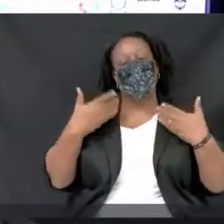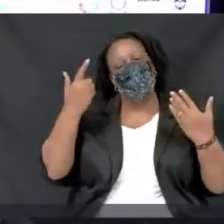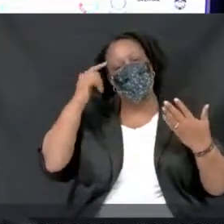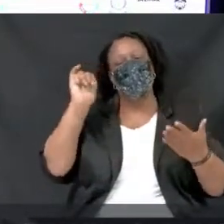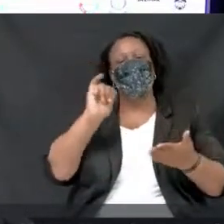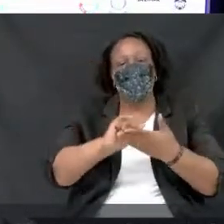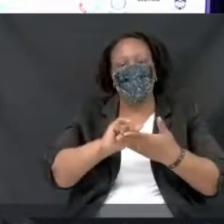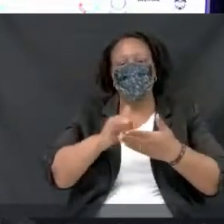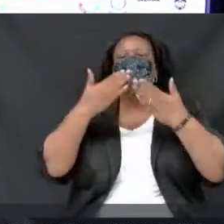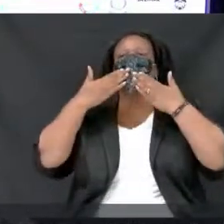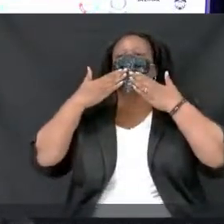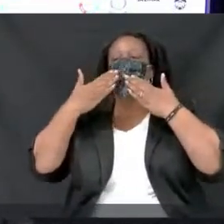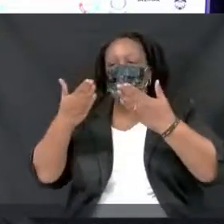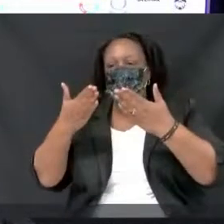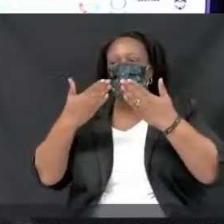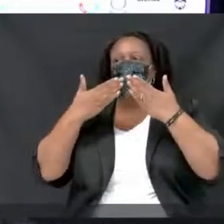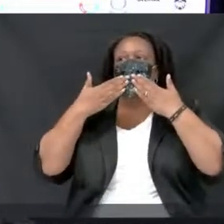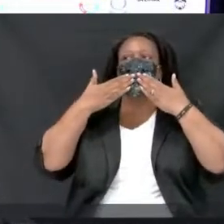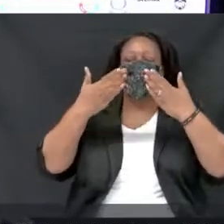nonetheless. Thank you.